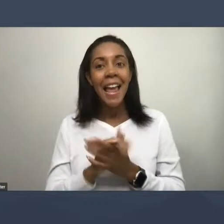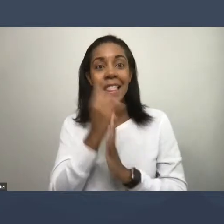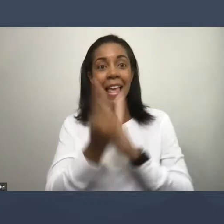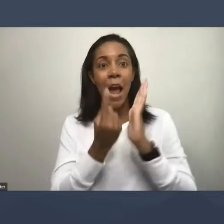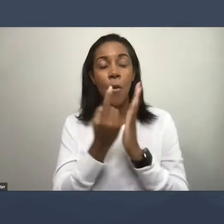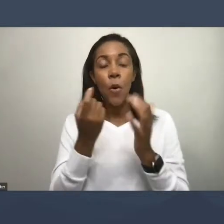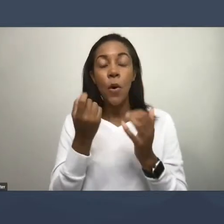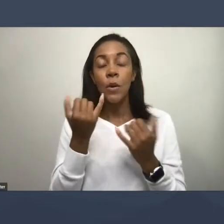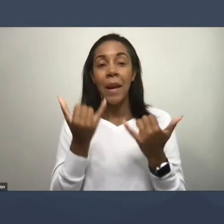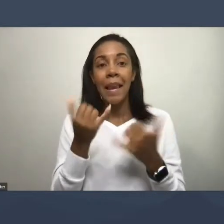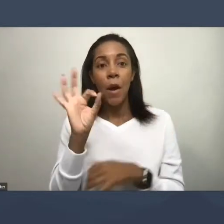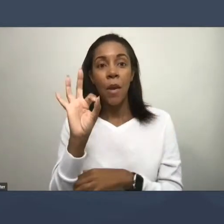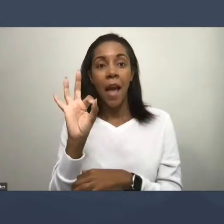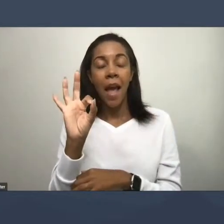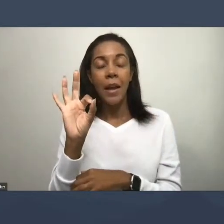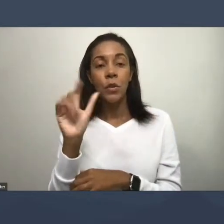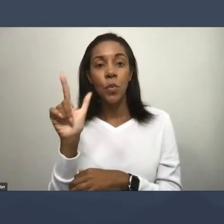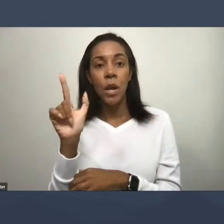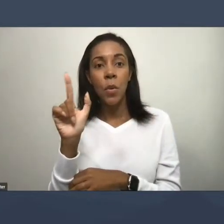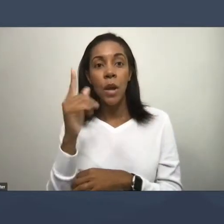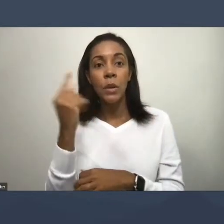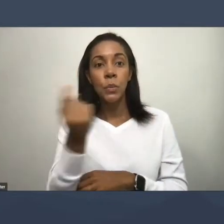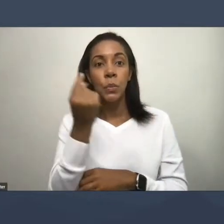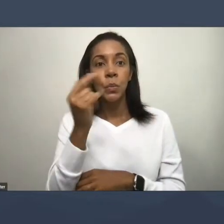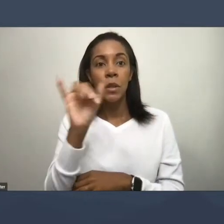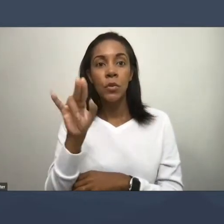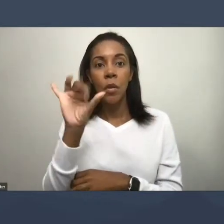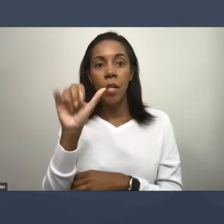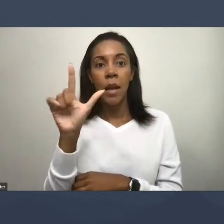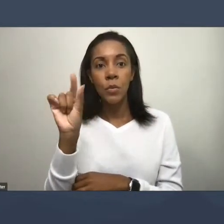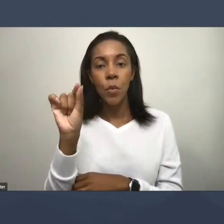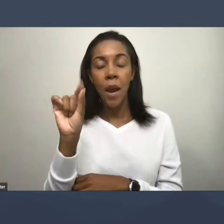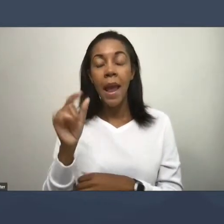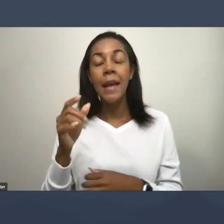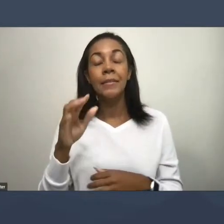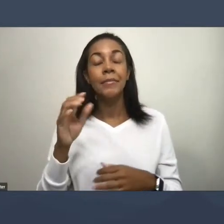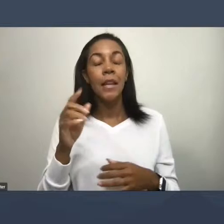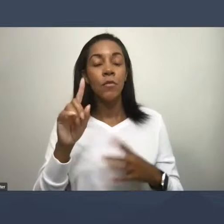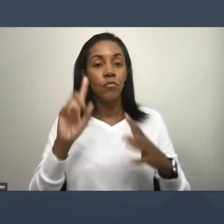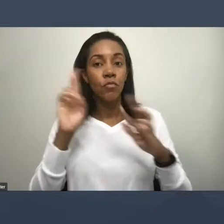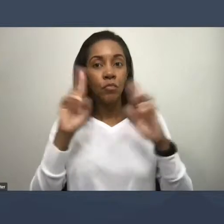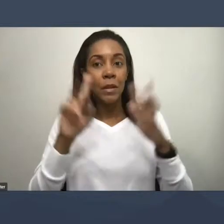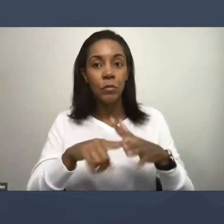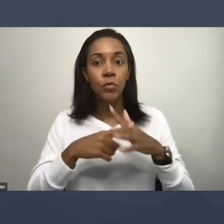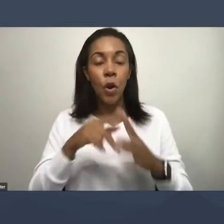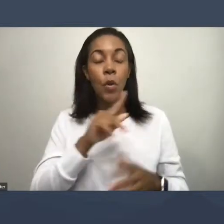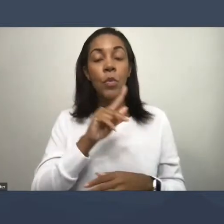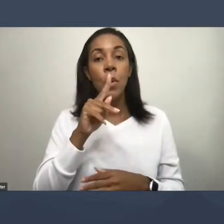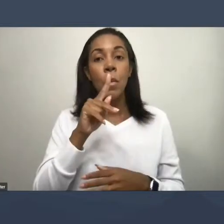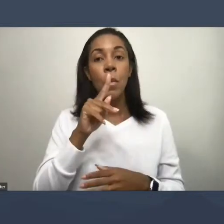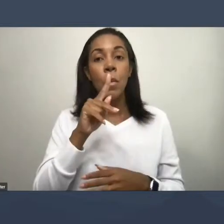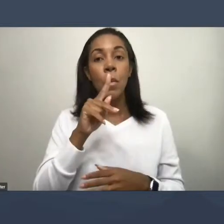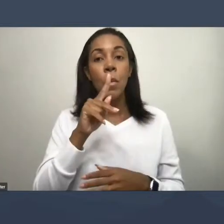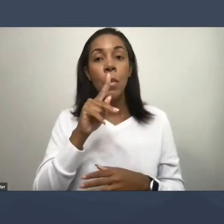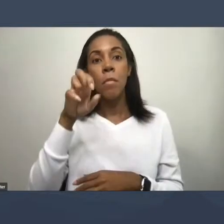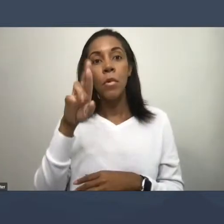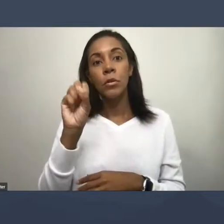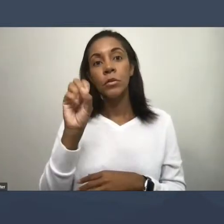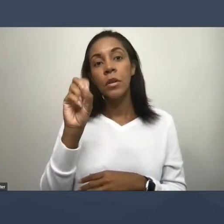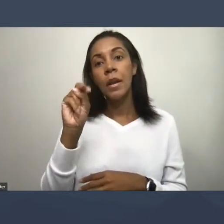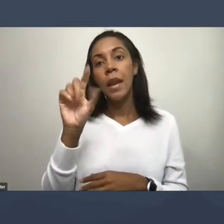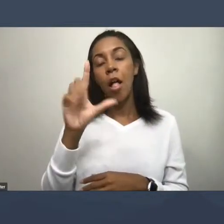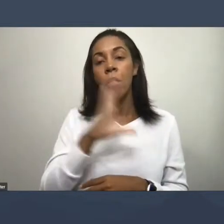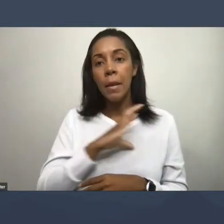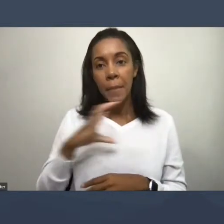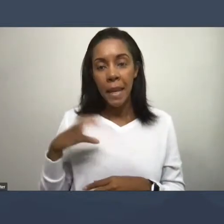It is 9:21. It is Tuesday, July 20th, and I hereby call to order the Personnel Committee of the Memphis City Council. Ms. Crichton, would you